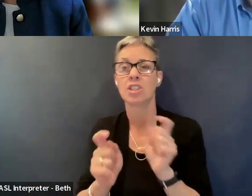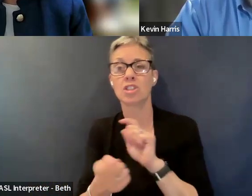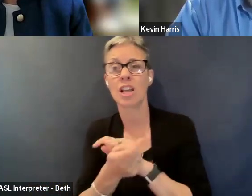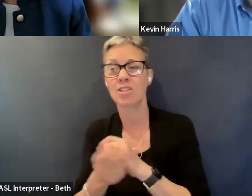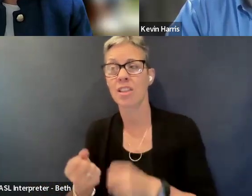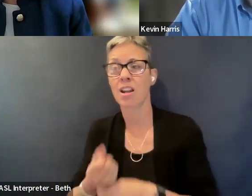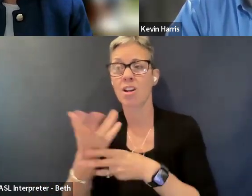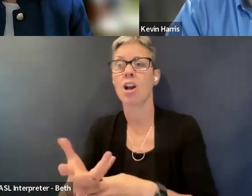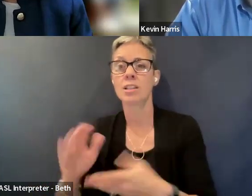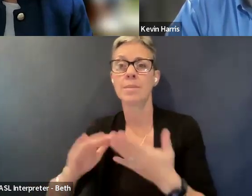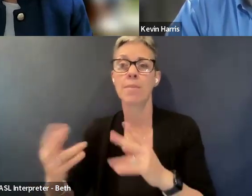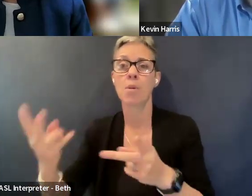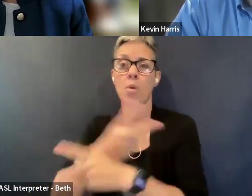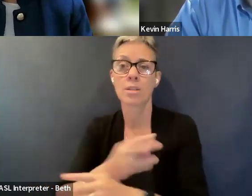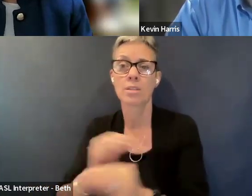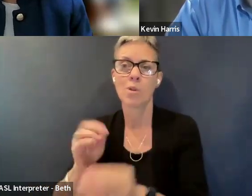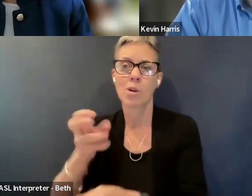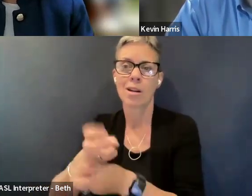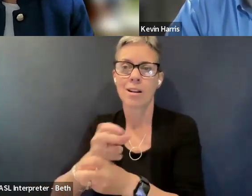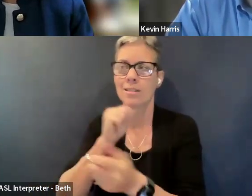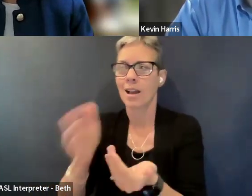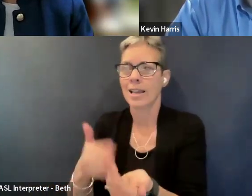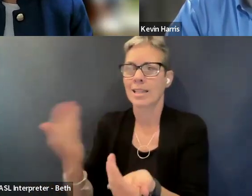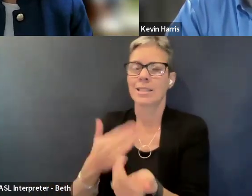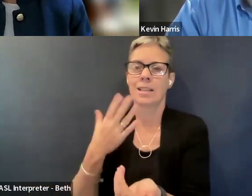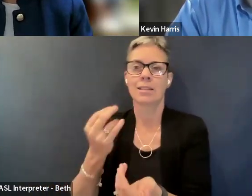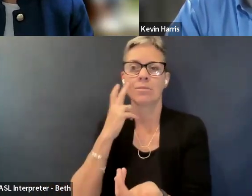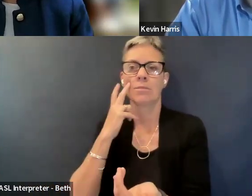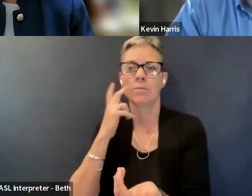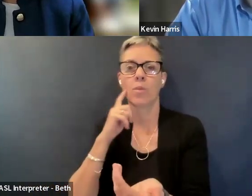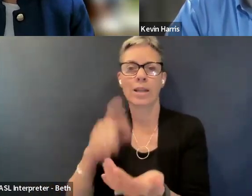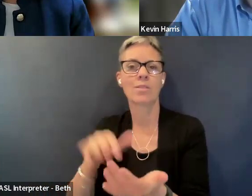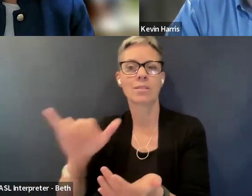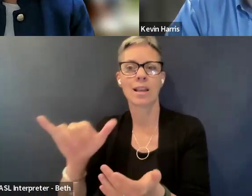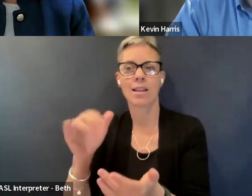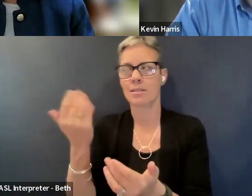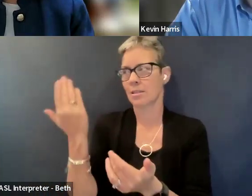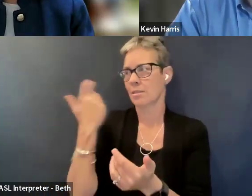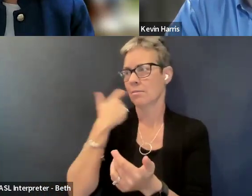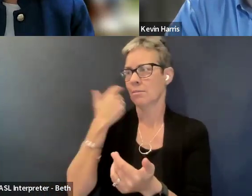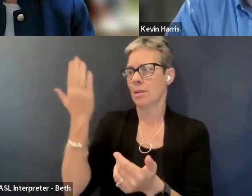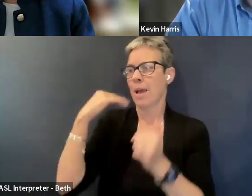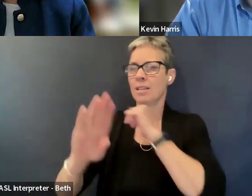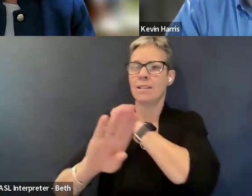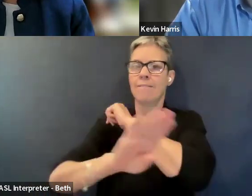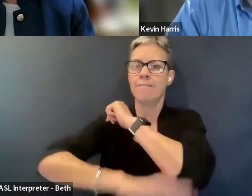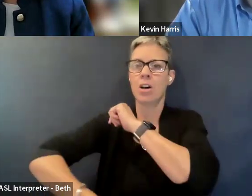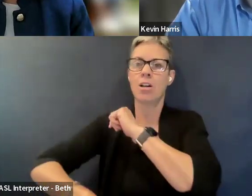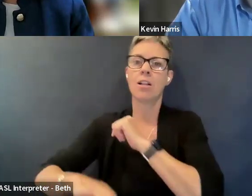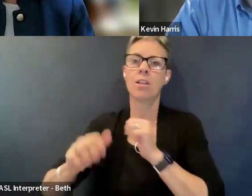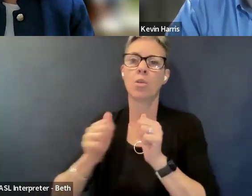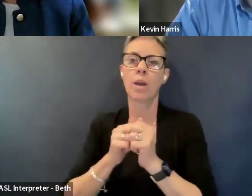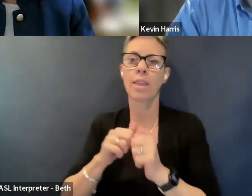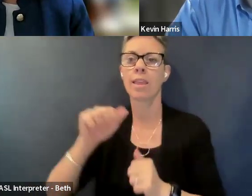instead of making things easier. And we saw that this past fall with